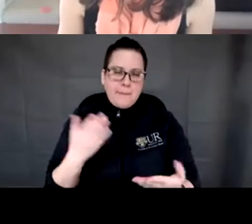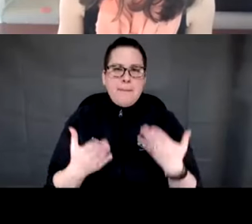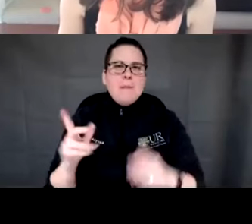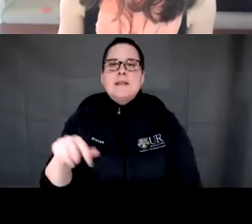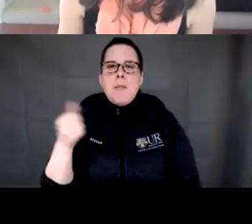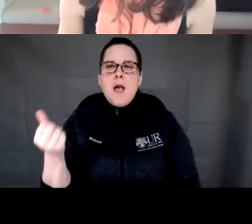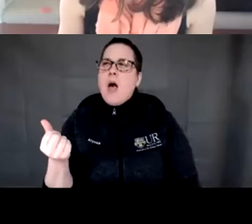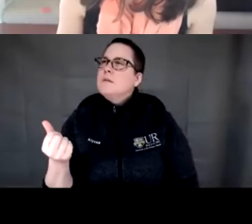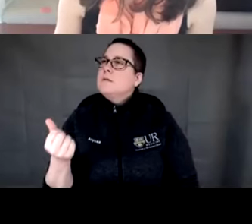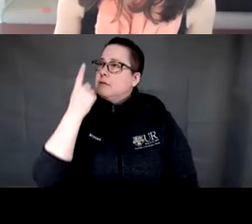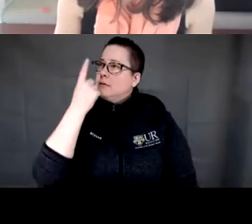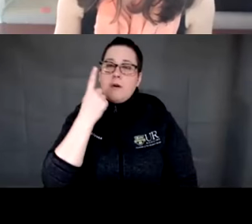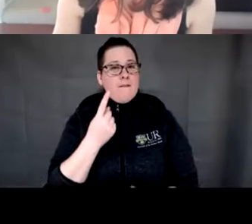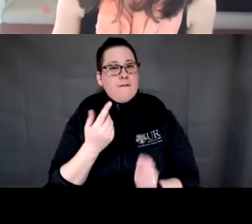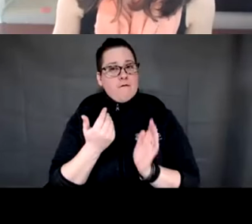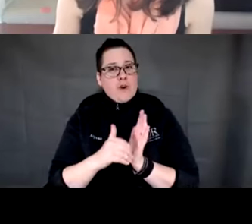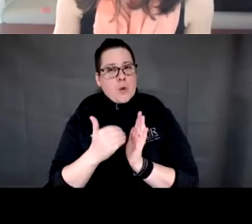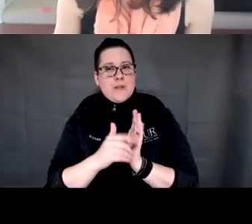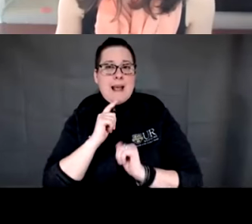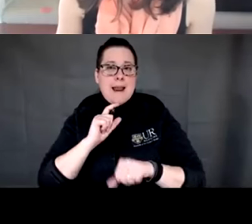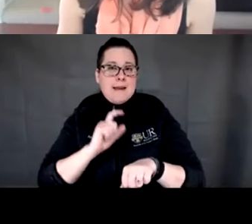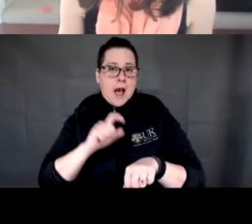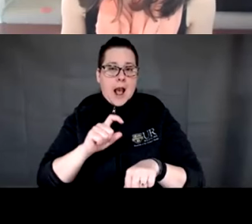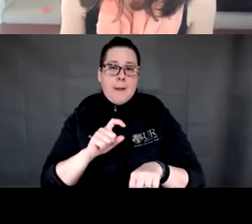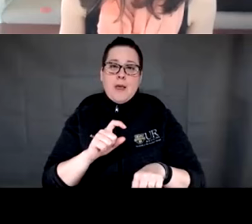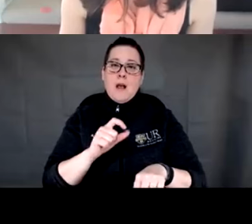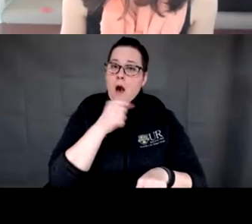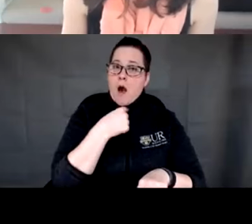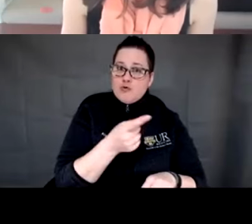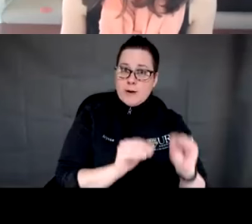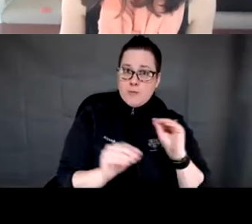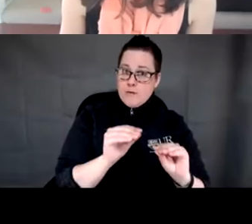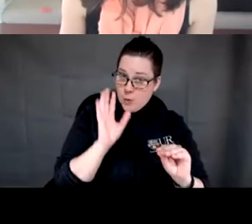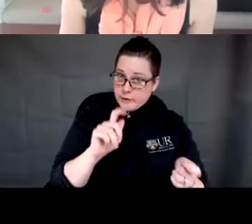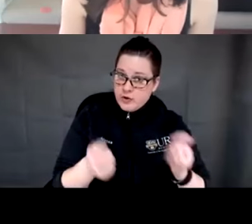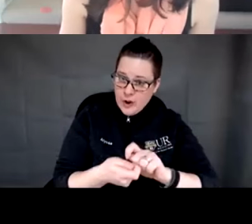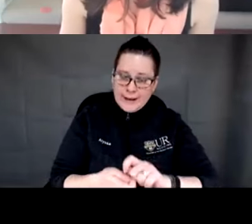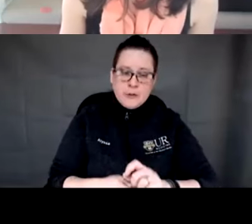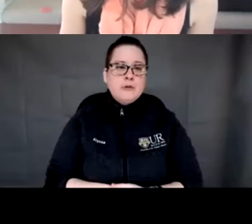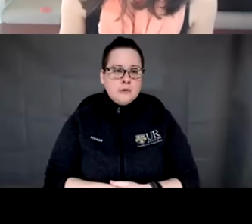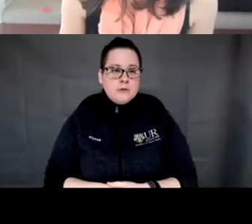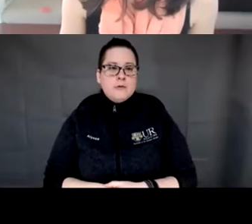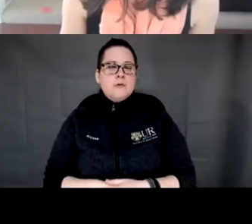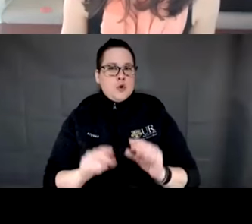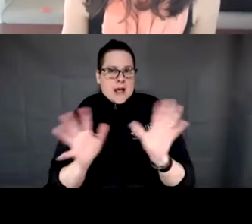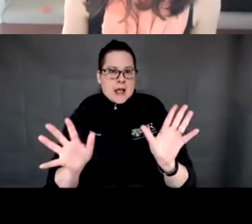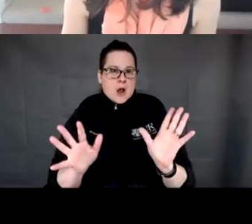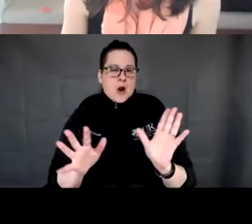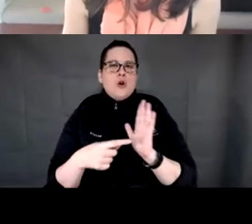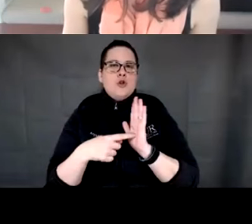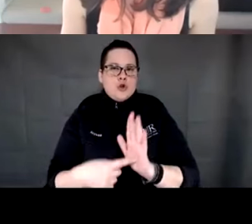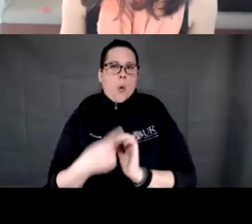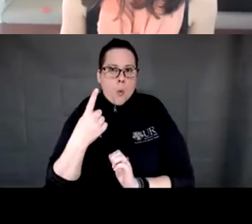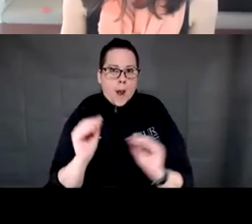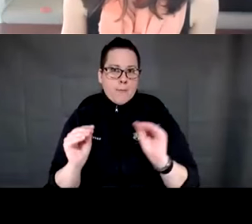else. So we asked, does the frequency and timing of uninstructed movements change? And to make this clear, I'm going to show you an individual